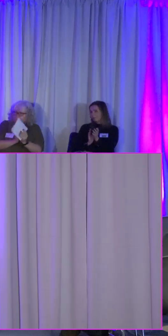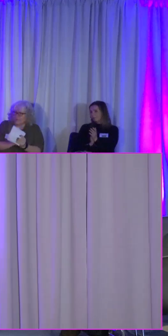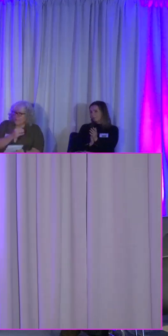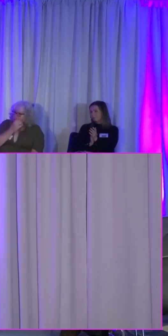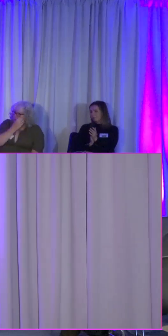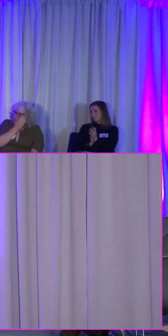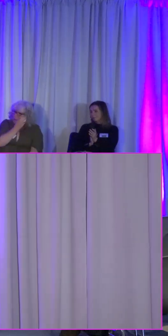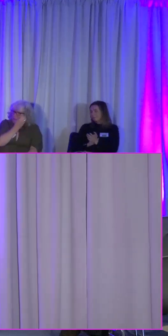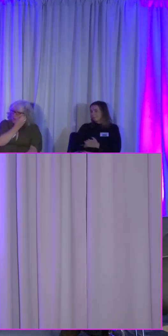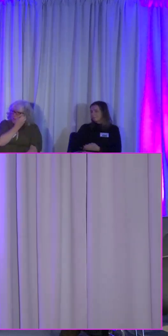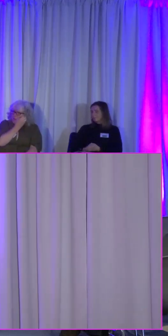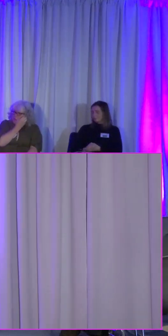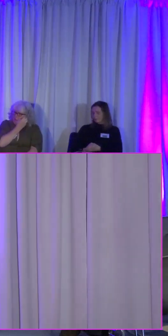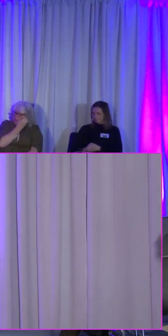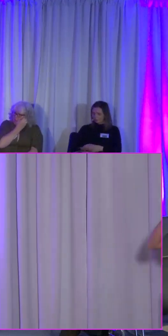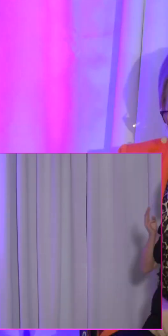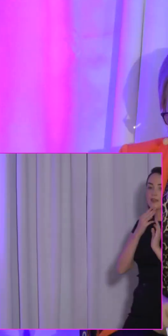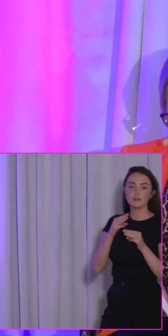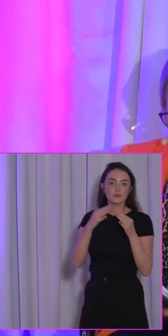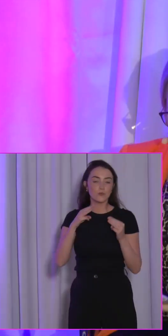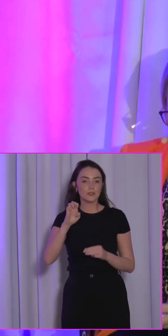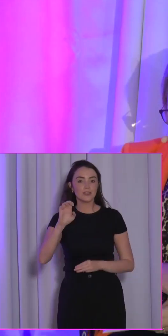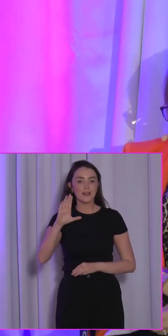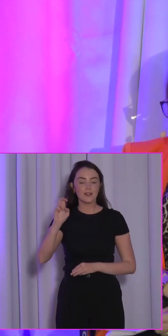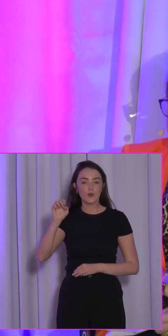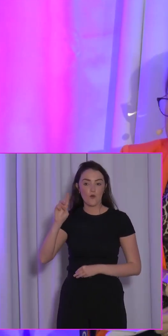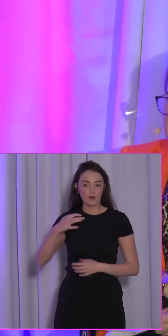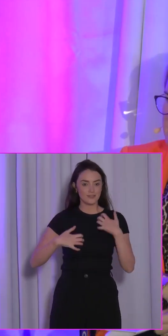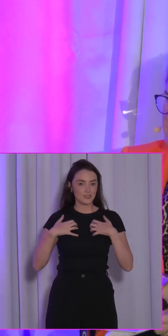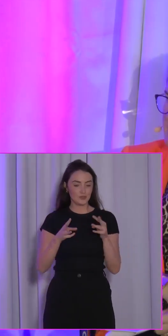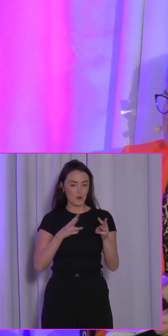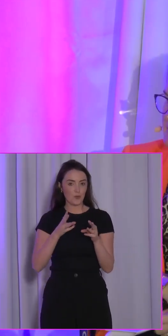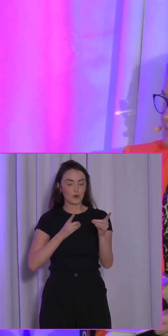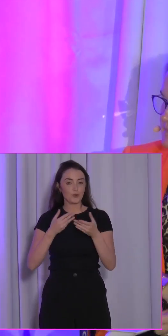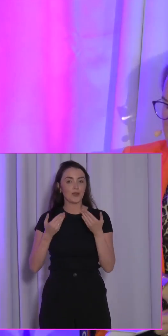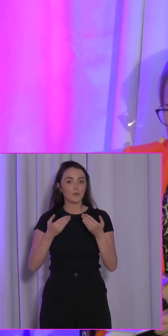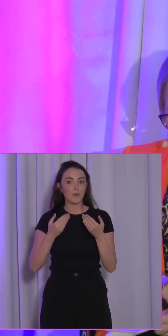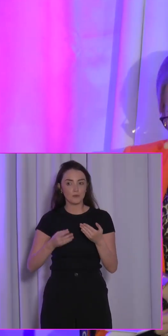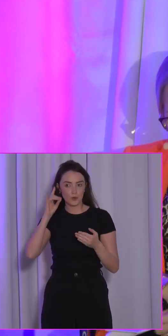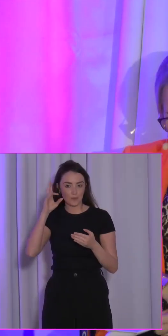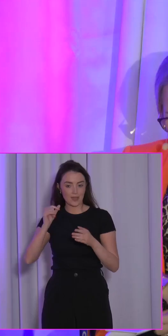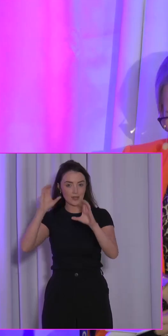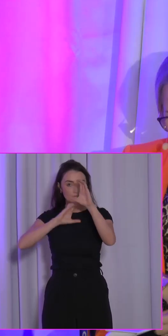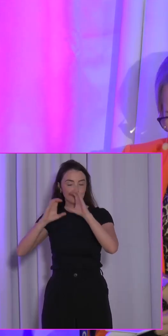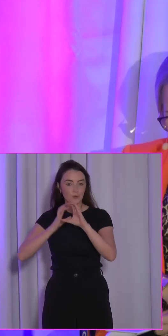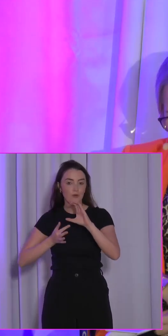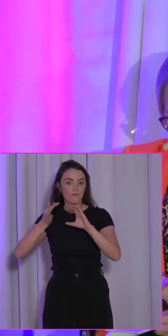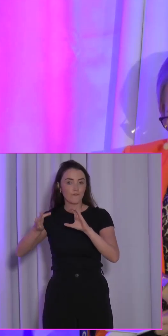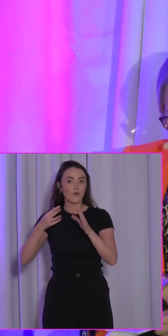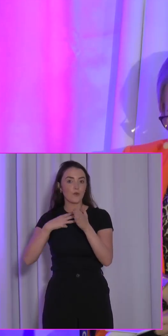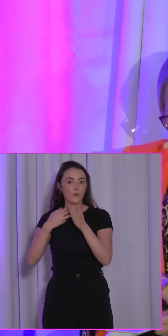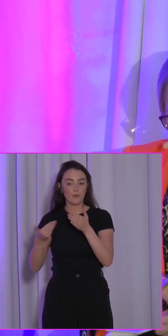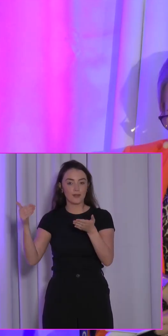Thank you so much, Eleanor, and congratulations on that really interesting work that you're doing, and perhaps we'll get to explore it a little bit further when we come to